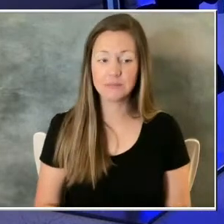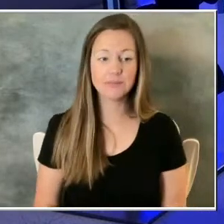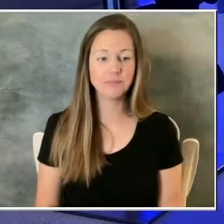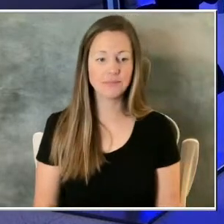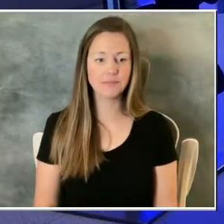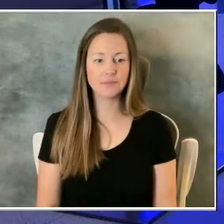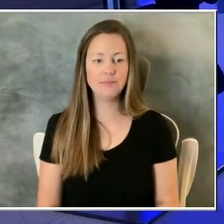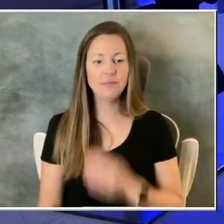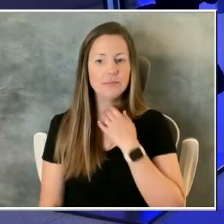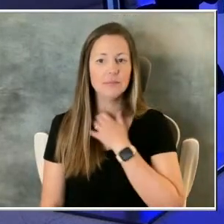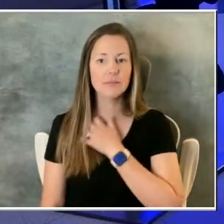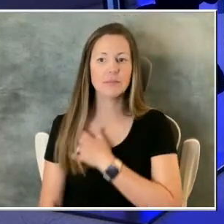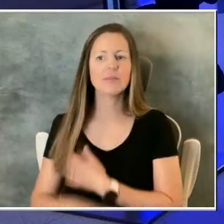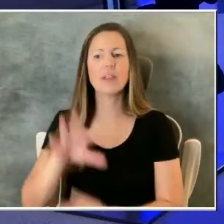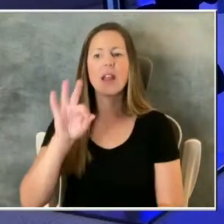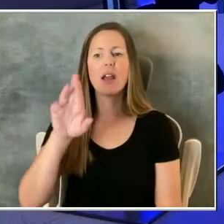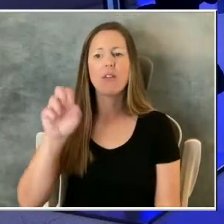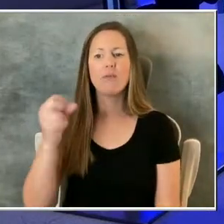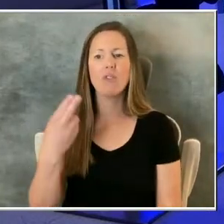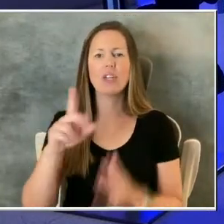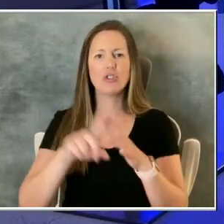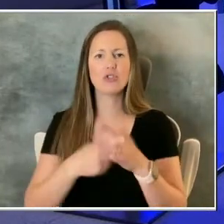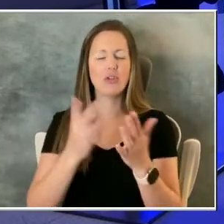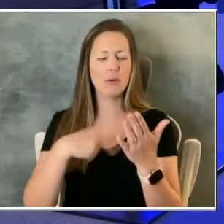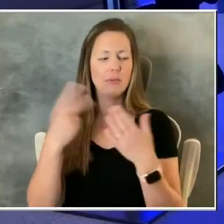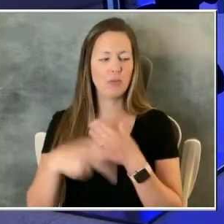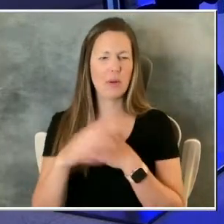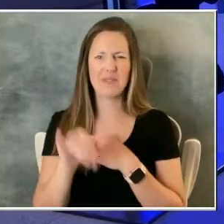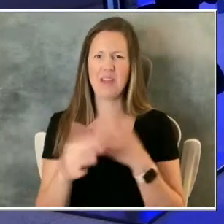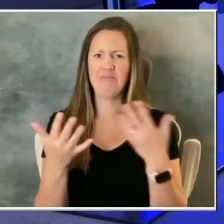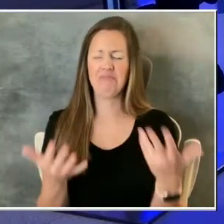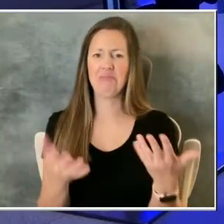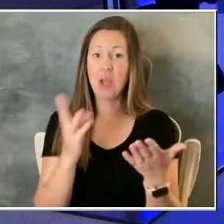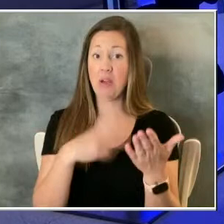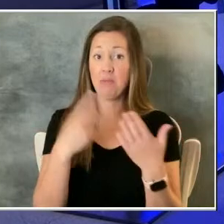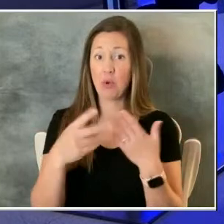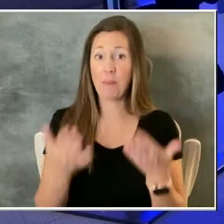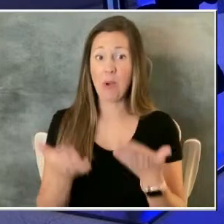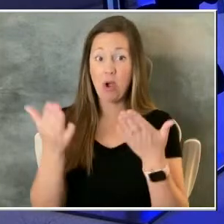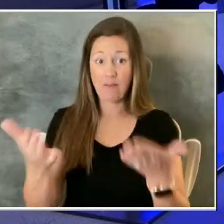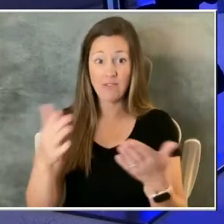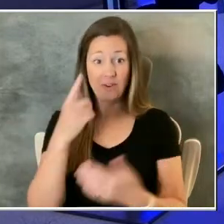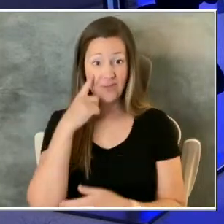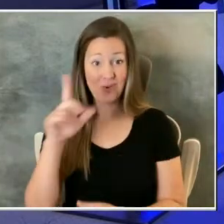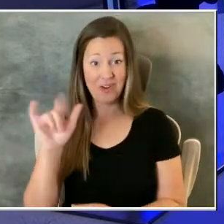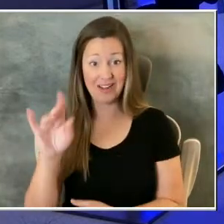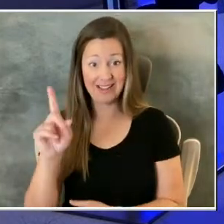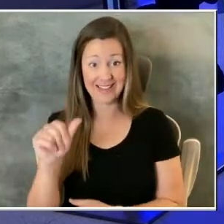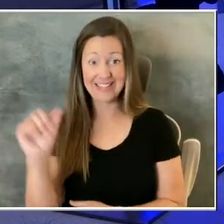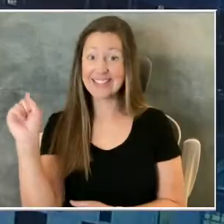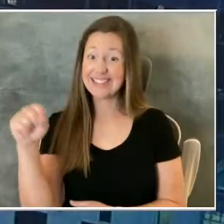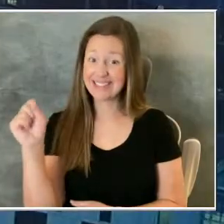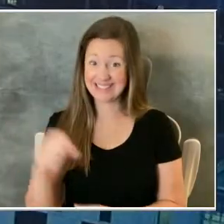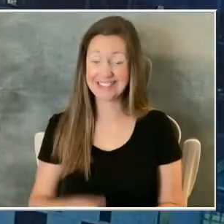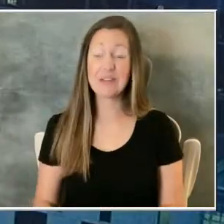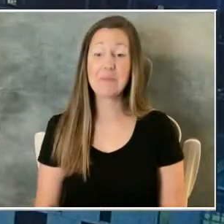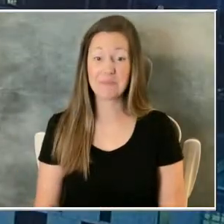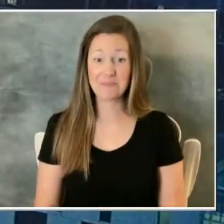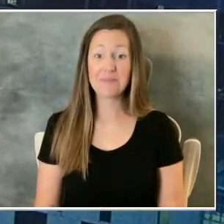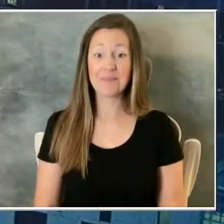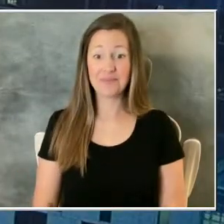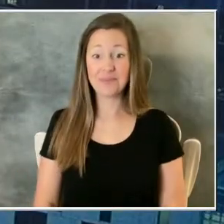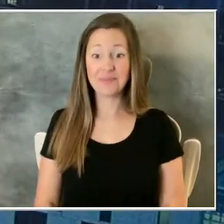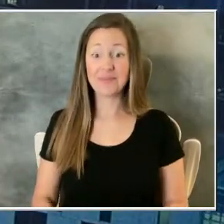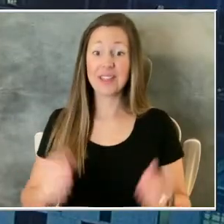Start program. Is this something, a program that's been offered to Linda? Yes. Through the generosity of the Cray